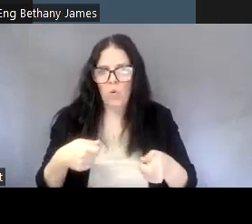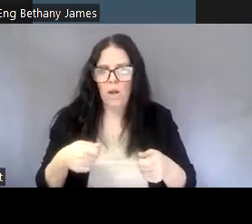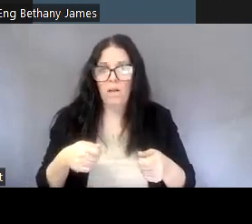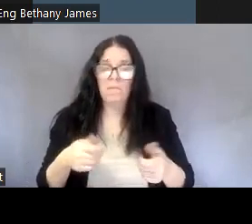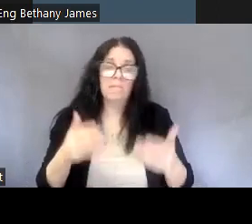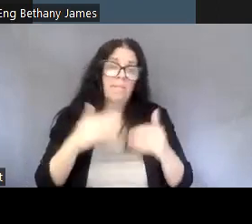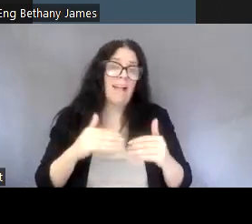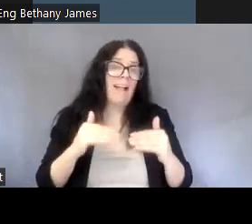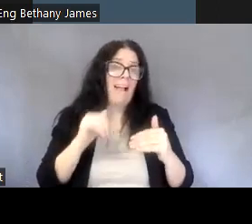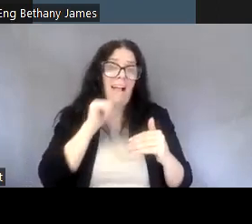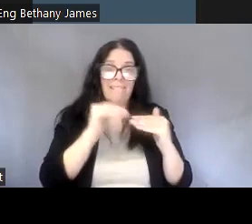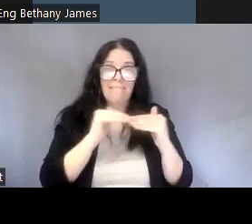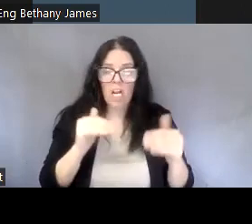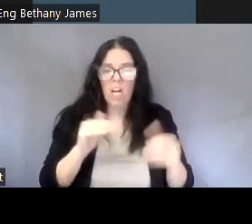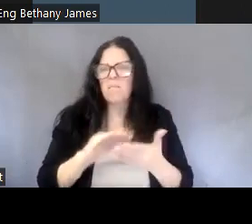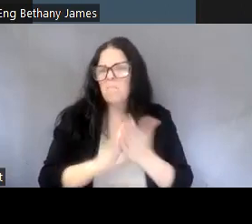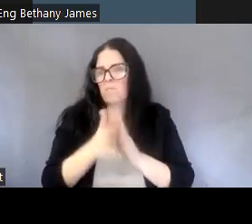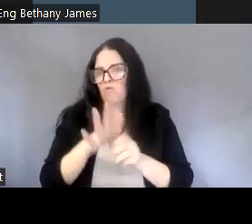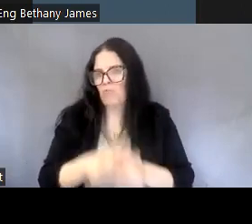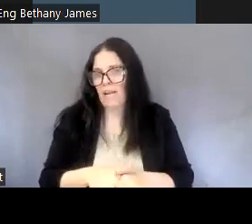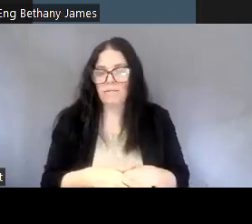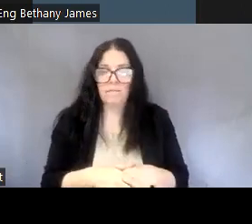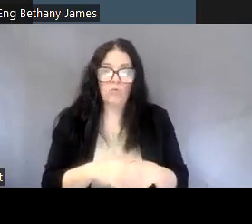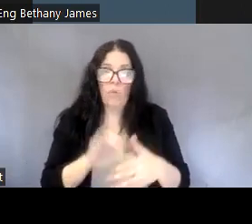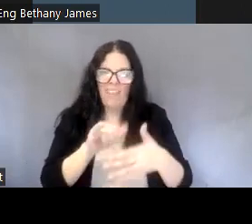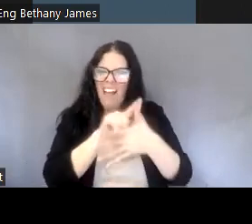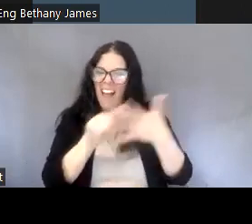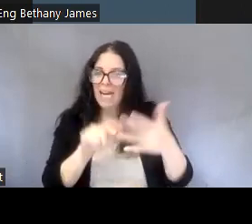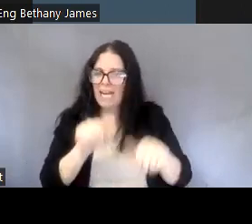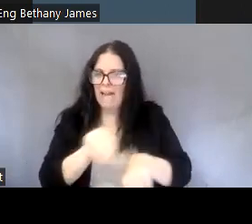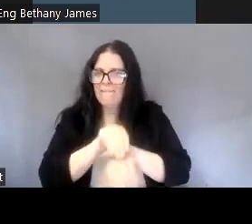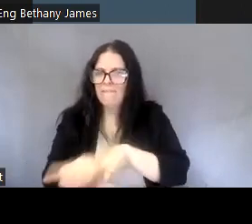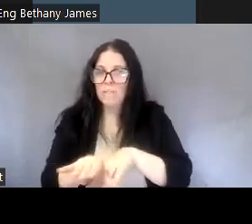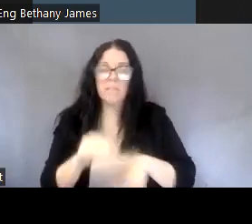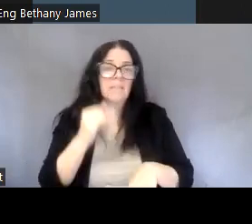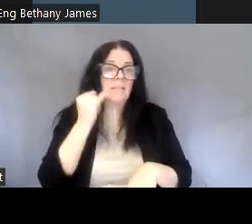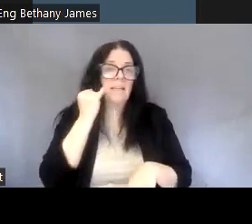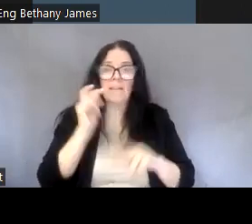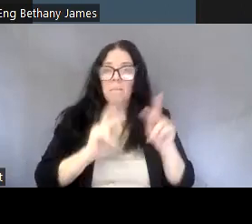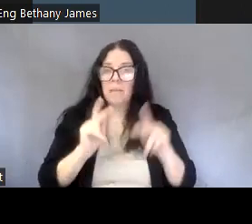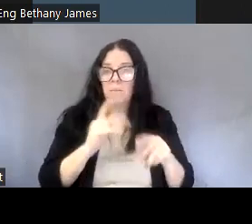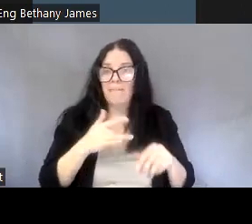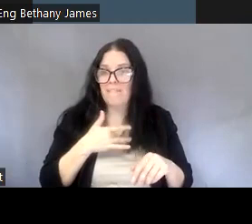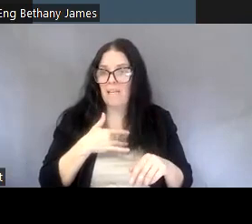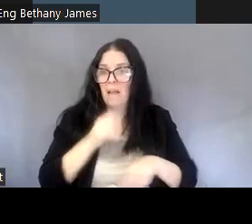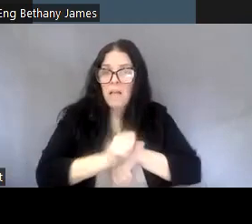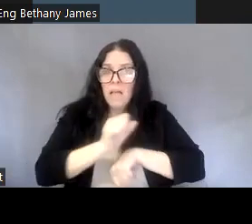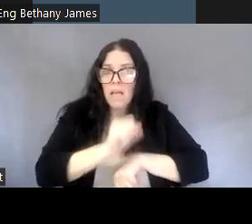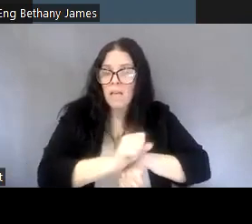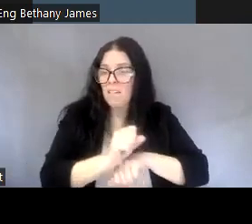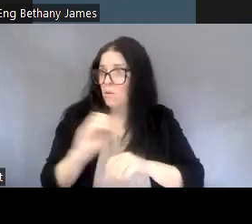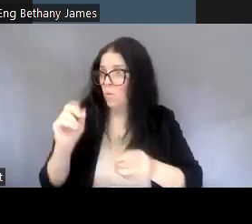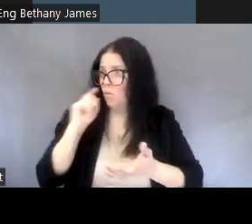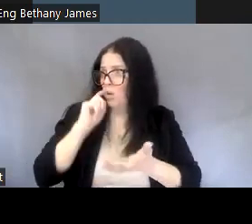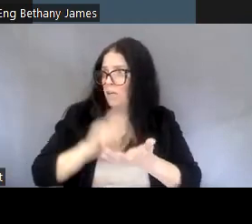not reward, if people have high demand and have no control over how they function within that work environment, and